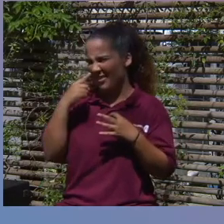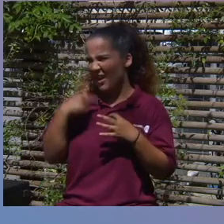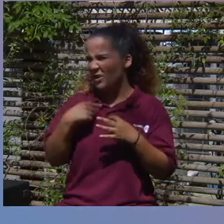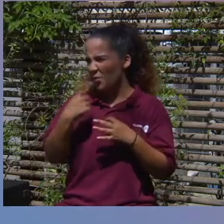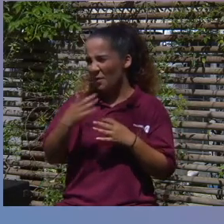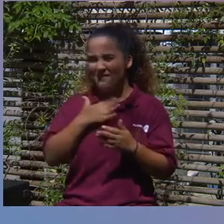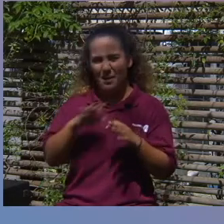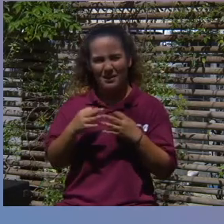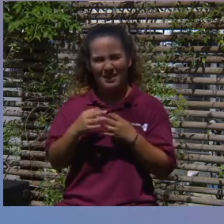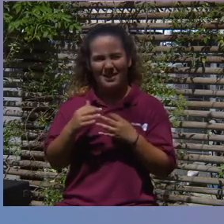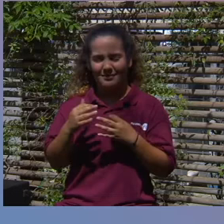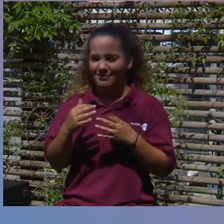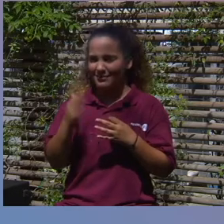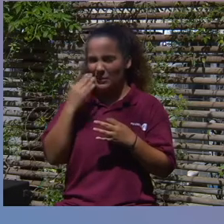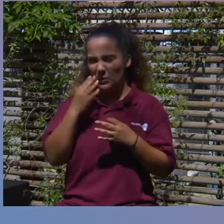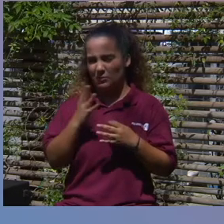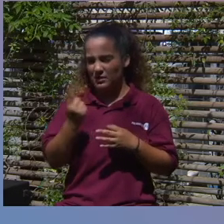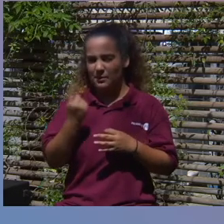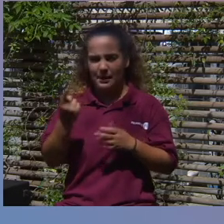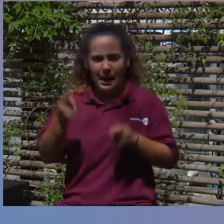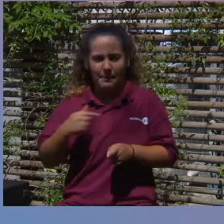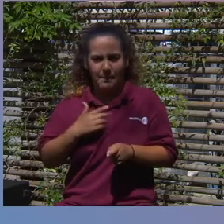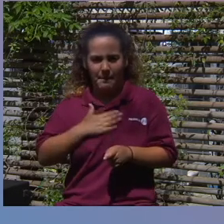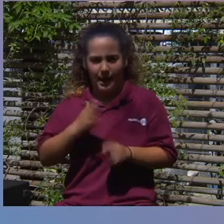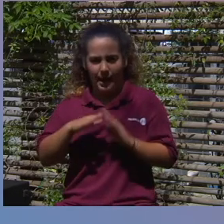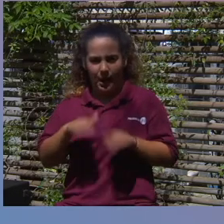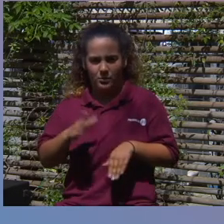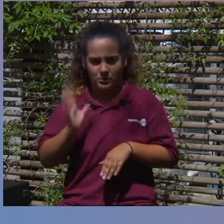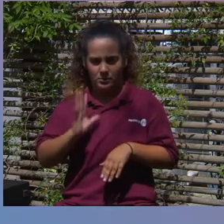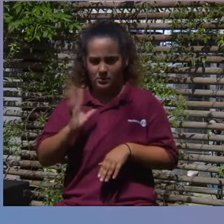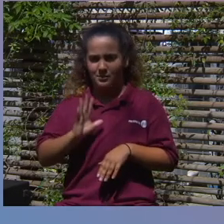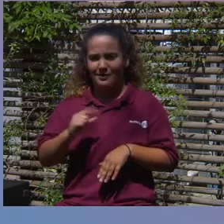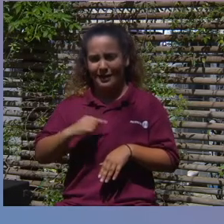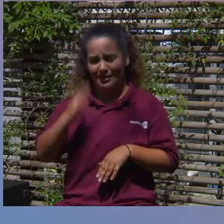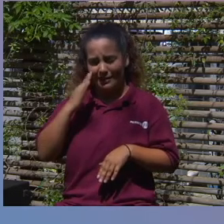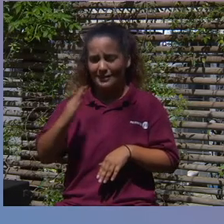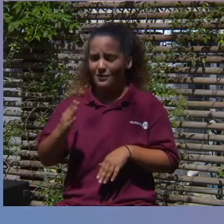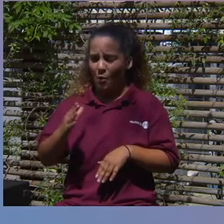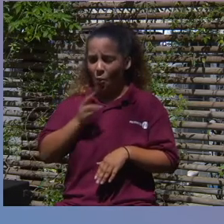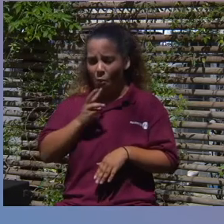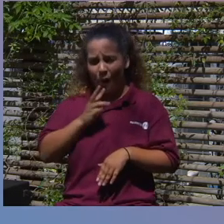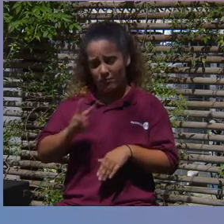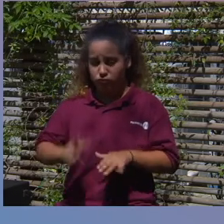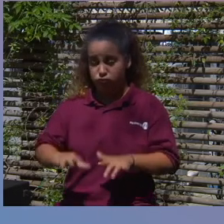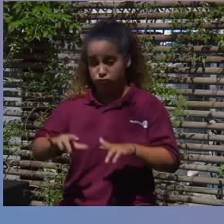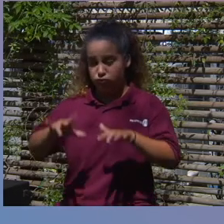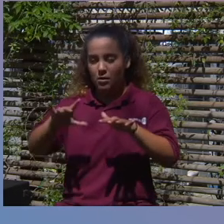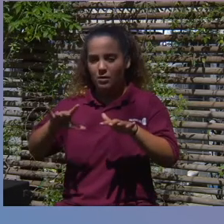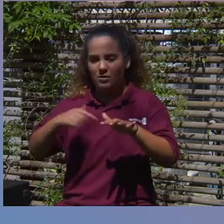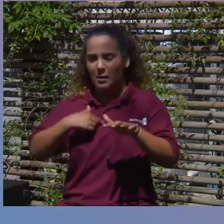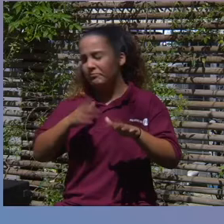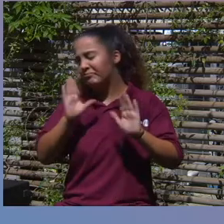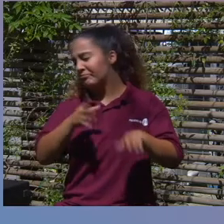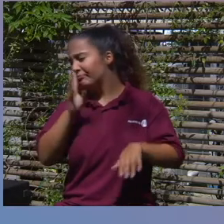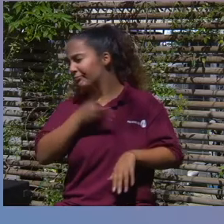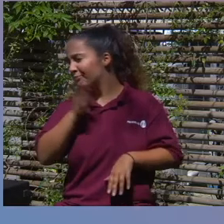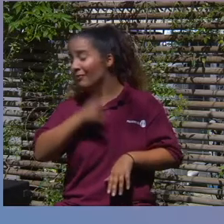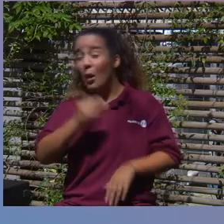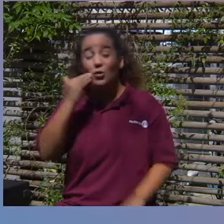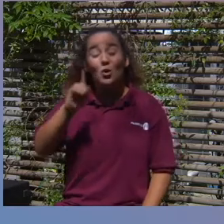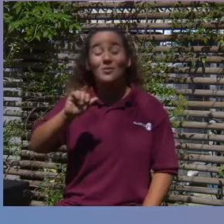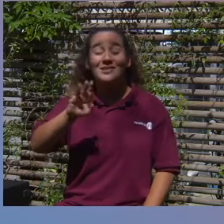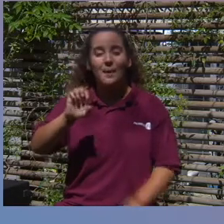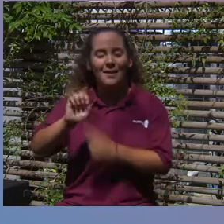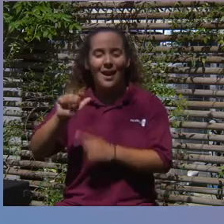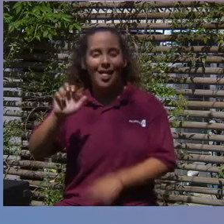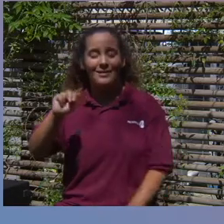telling my family I had something that happened at the house. I'm like, yeah, something's going on with the house. The water is flooding the house. They ain't got no attention. Paying no attention. I said, oh, you know, Miss Debbie Allen is coming.